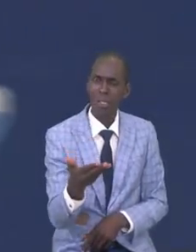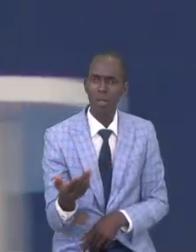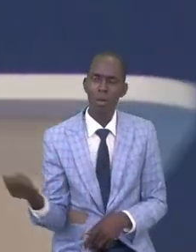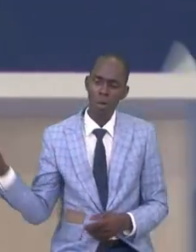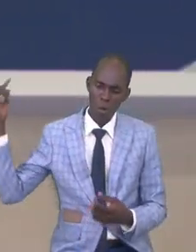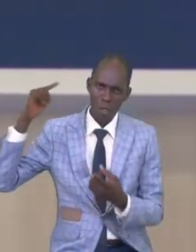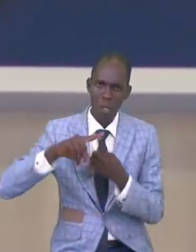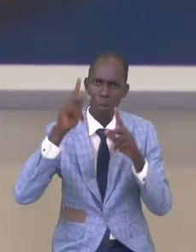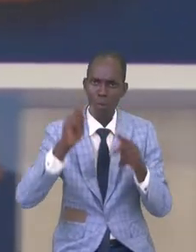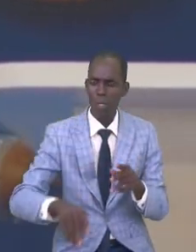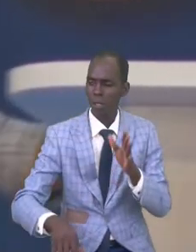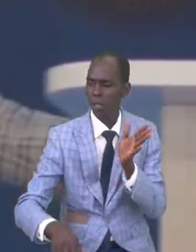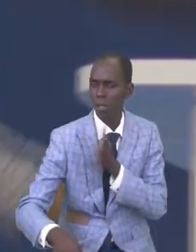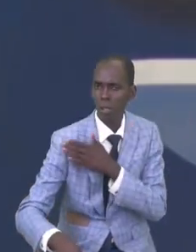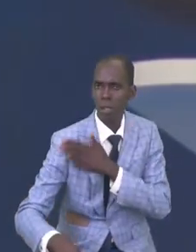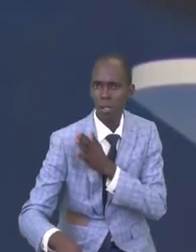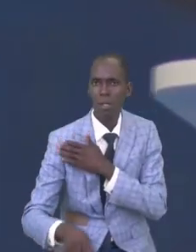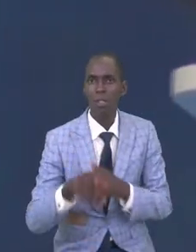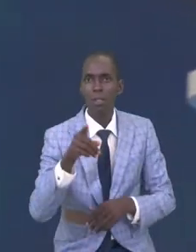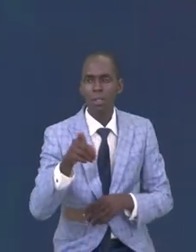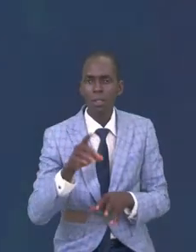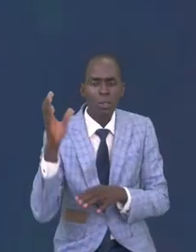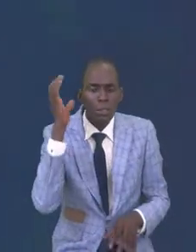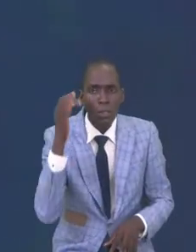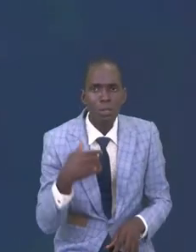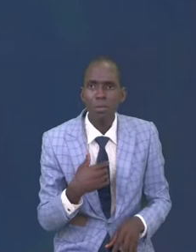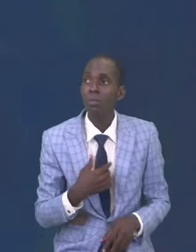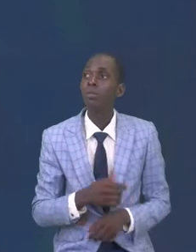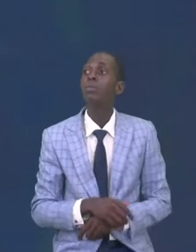say, I was calling you. Did you hear?